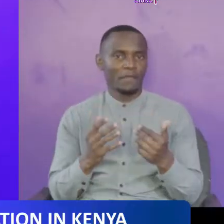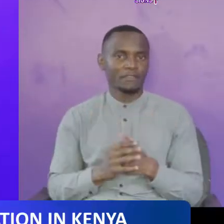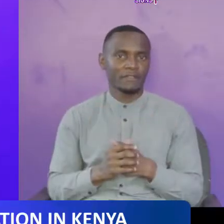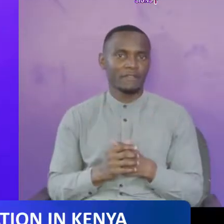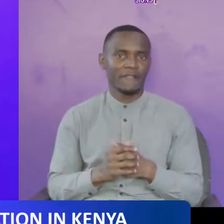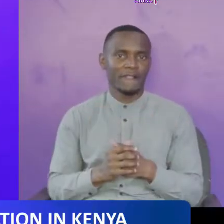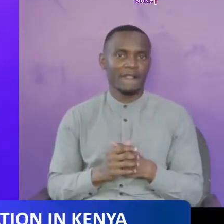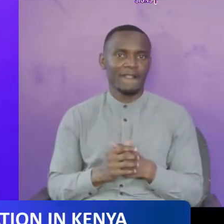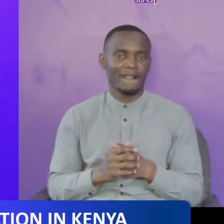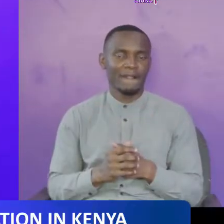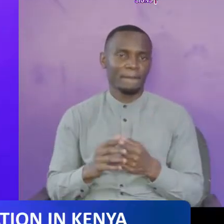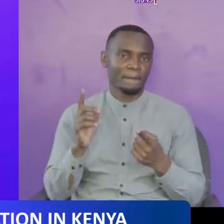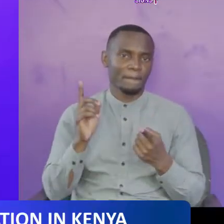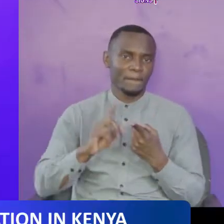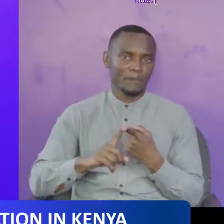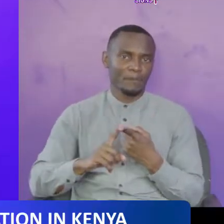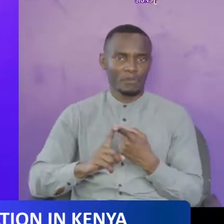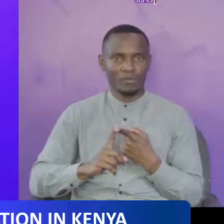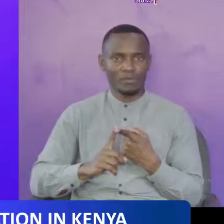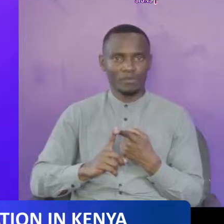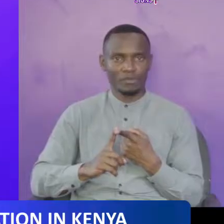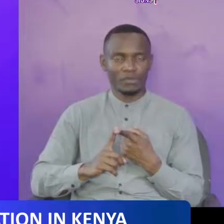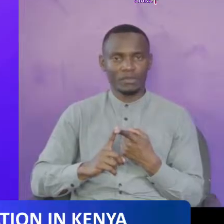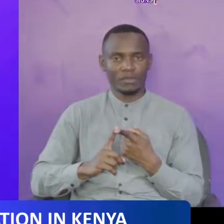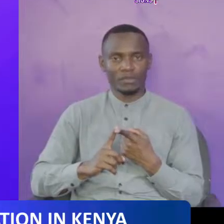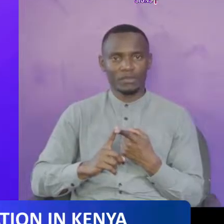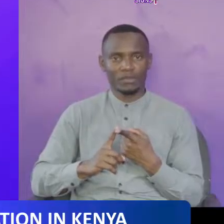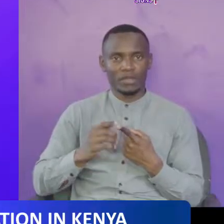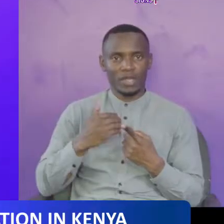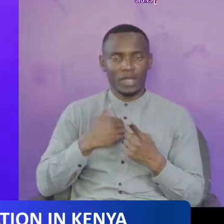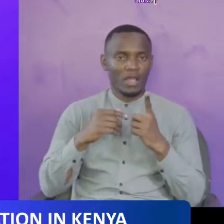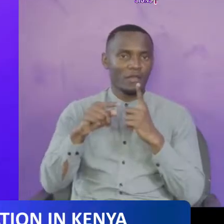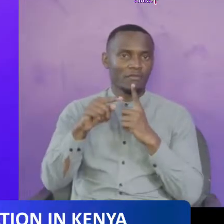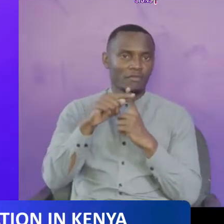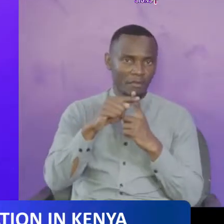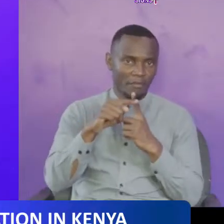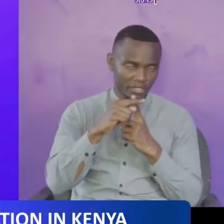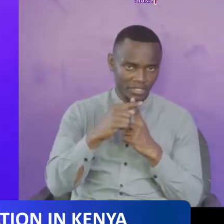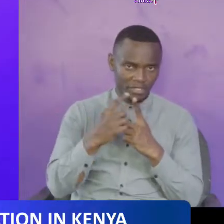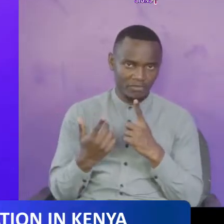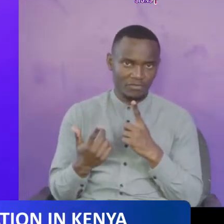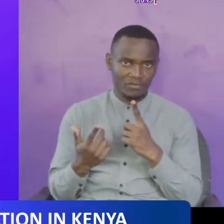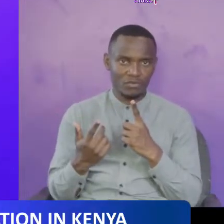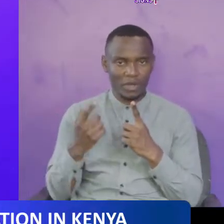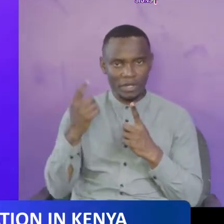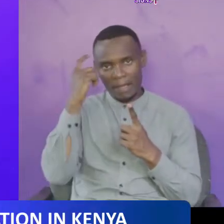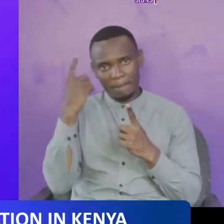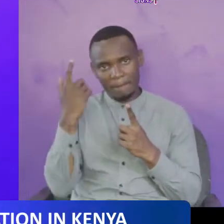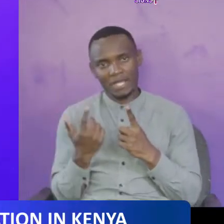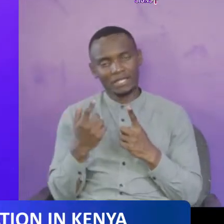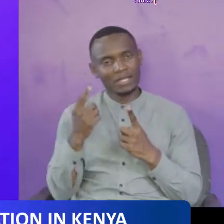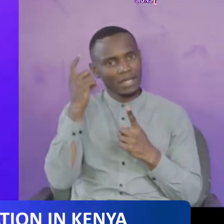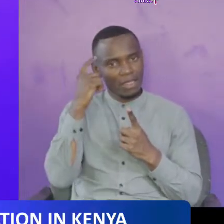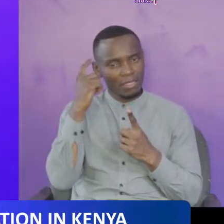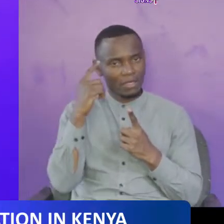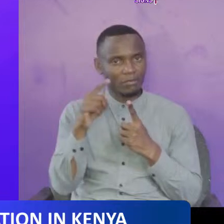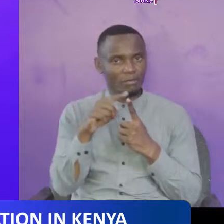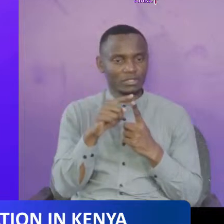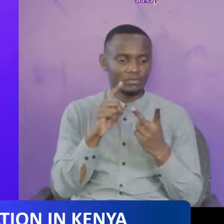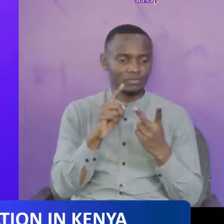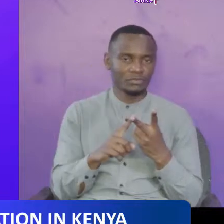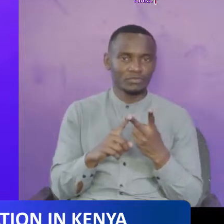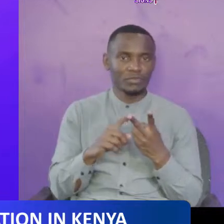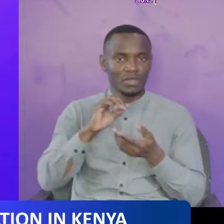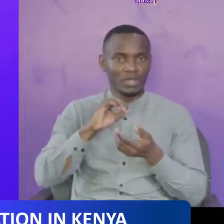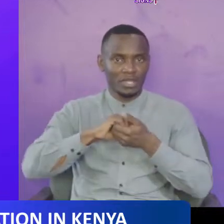say. Number 1, have a positive outlook. Start to think positively. Number 2,